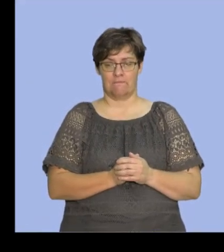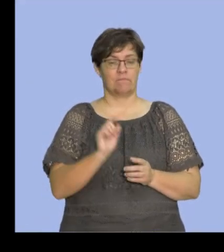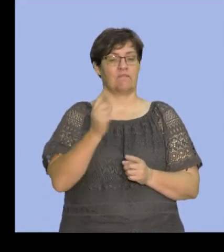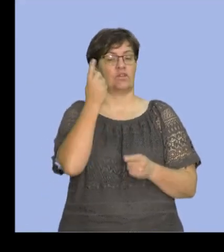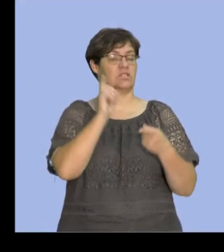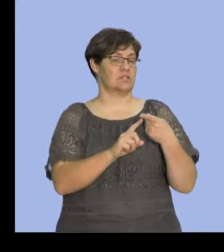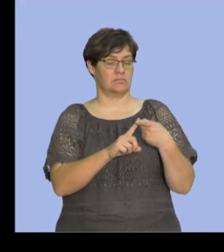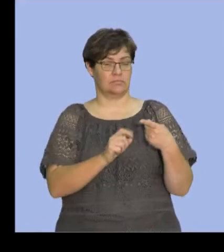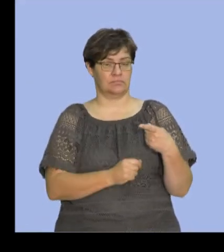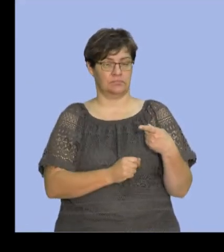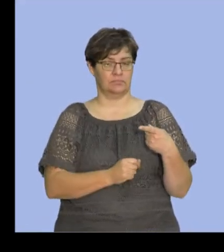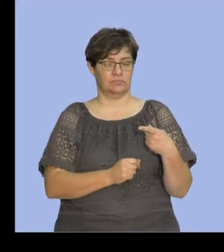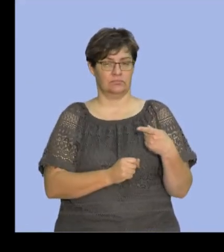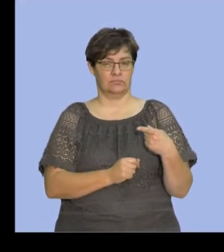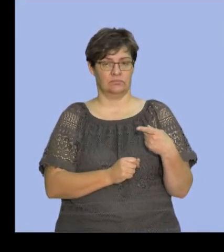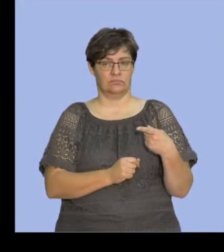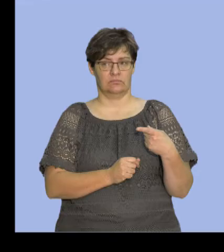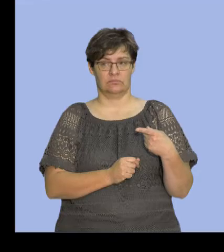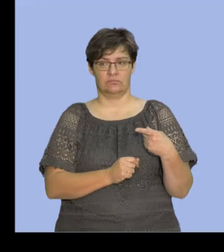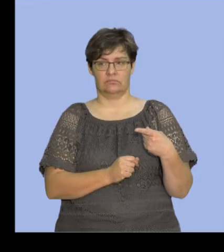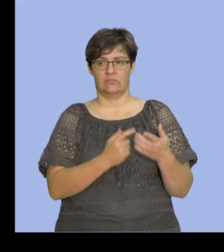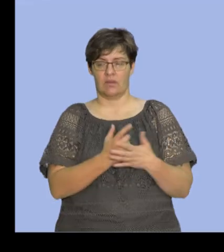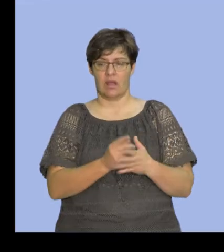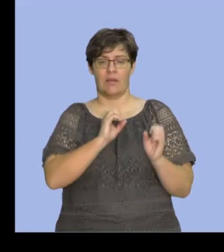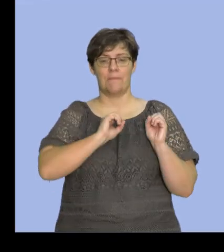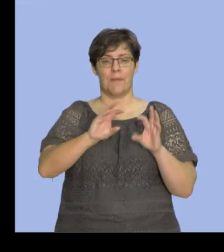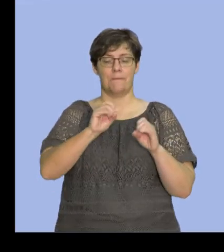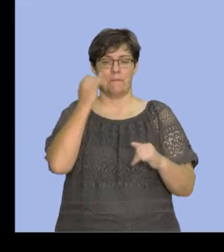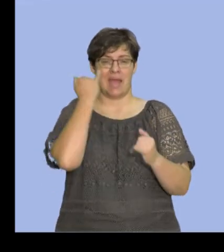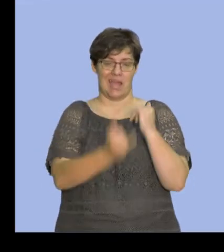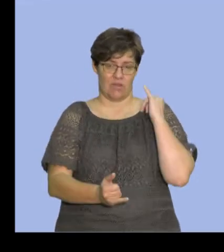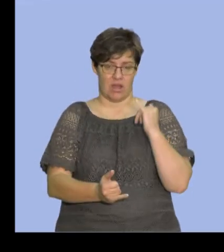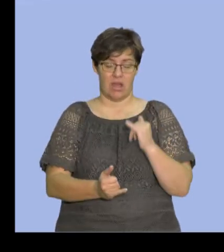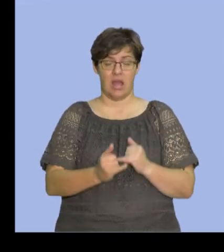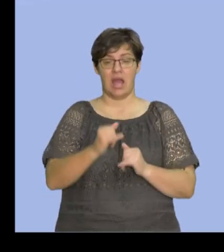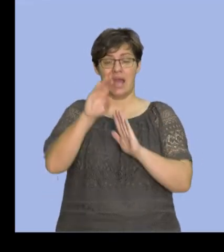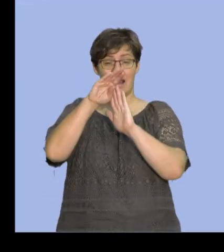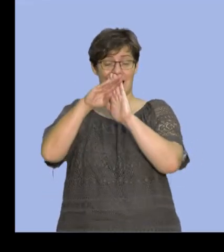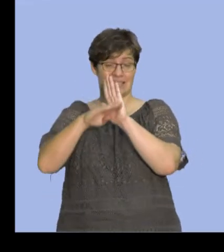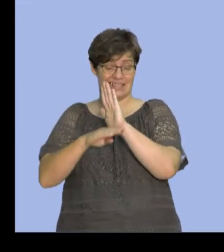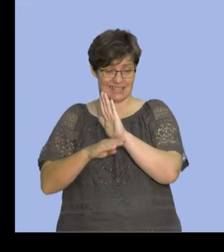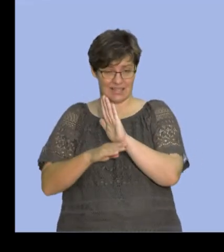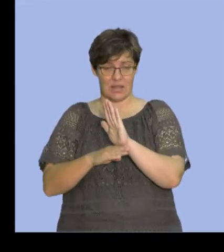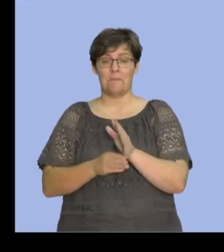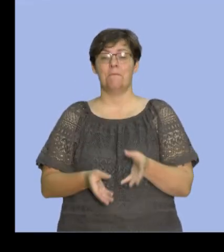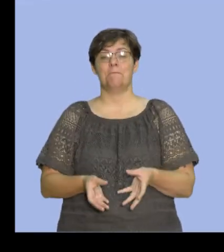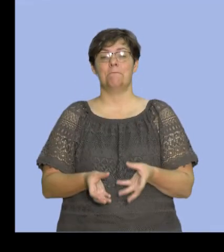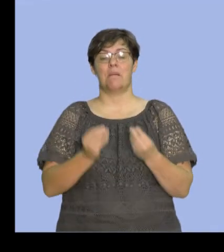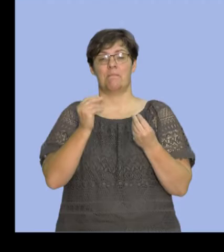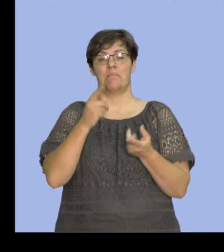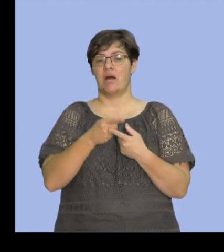one? A casting error in the creditors list resulted in the total